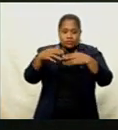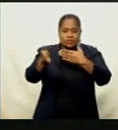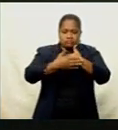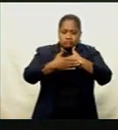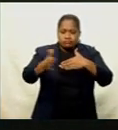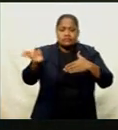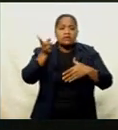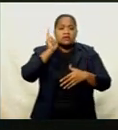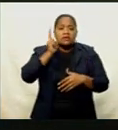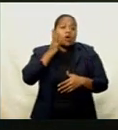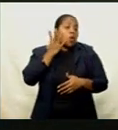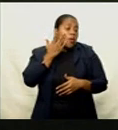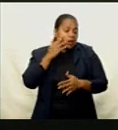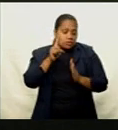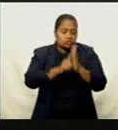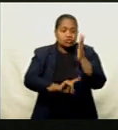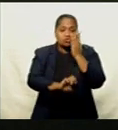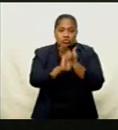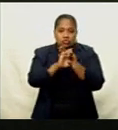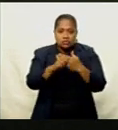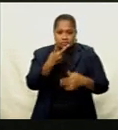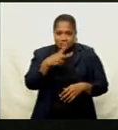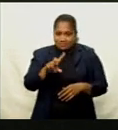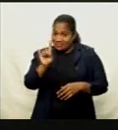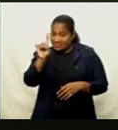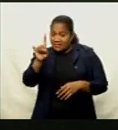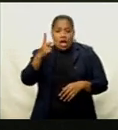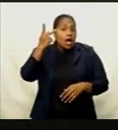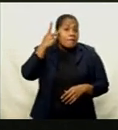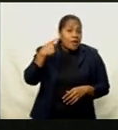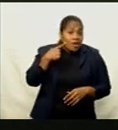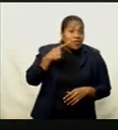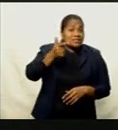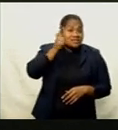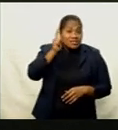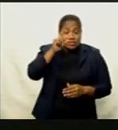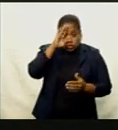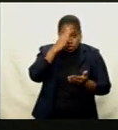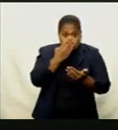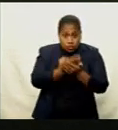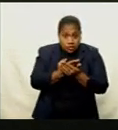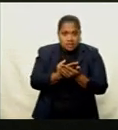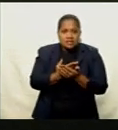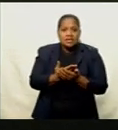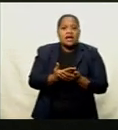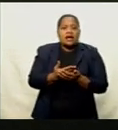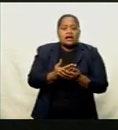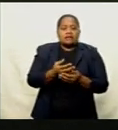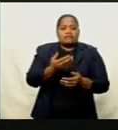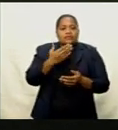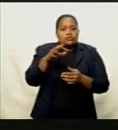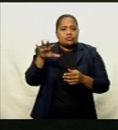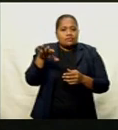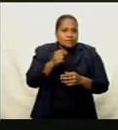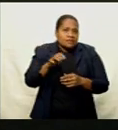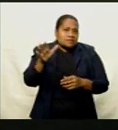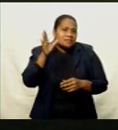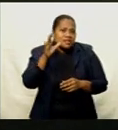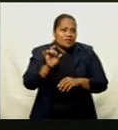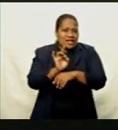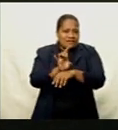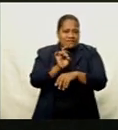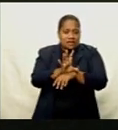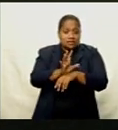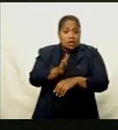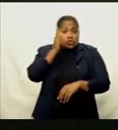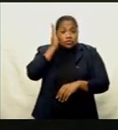June 21st. Parents, teachers and students are being urged to take heed of the advisories. The schools closed